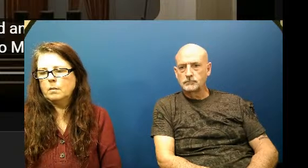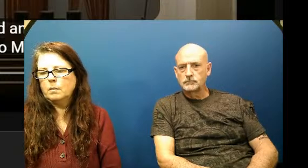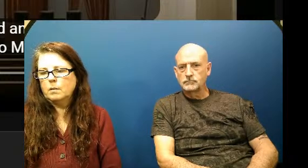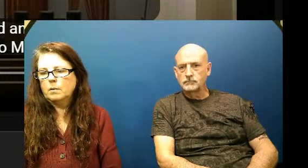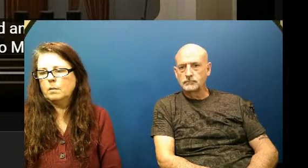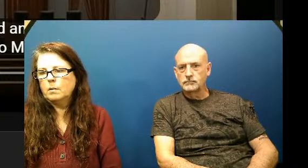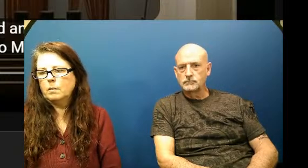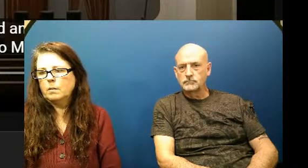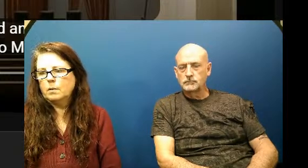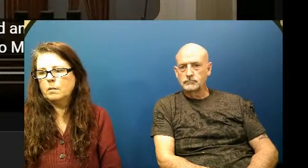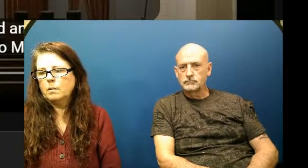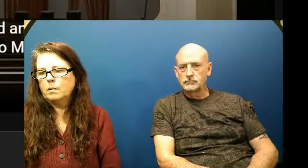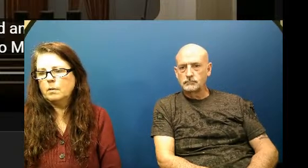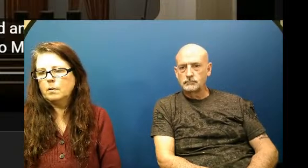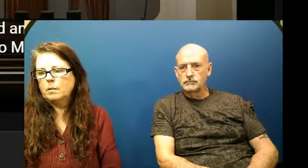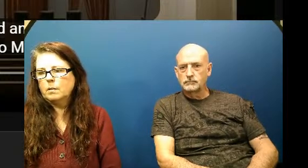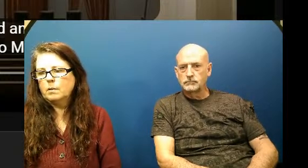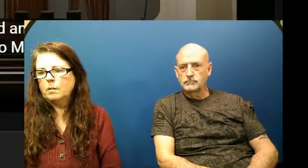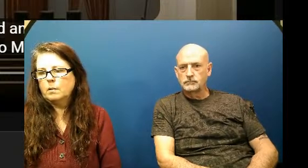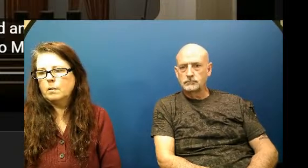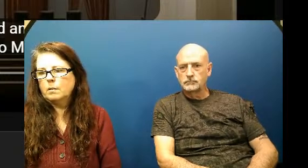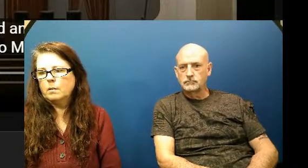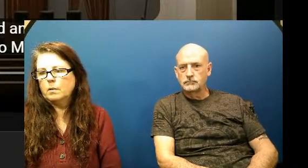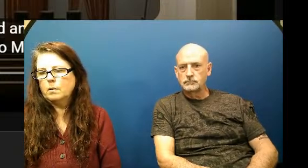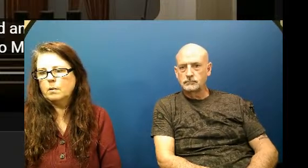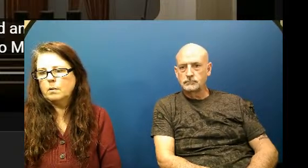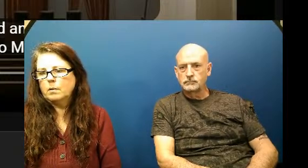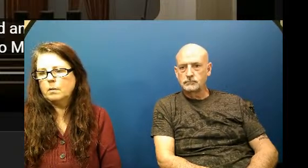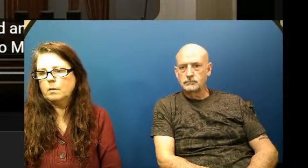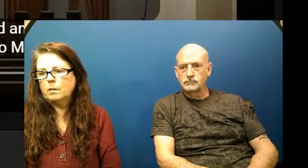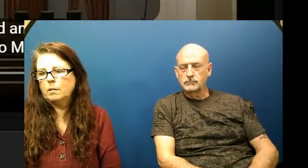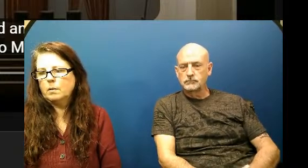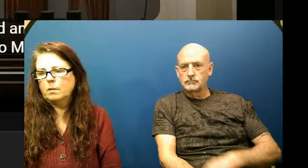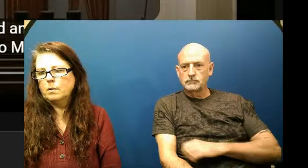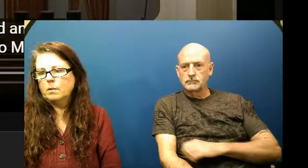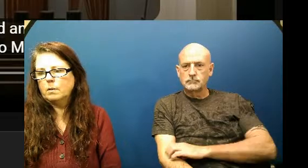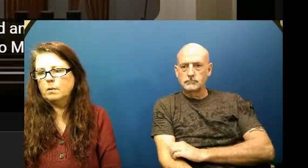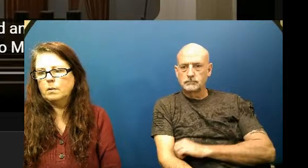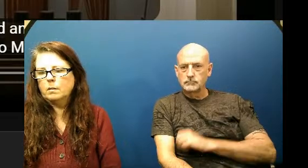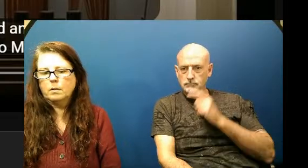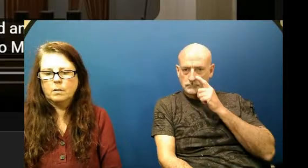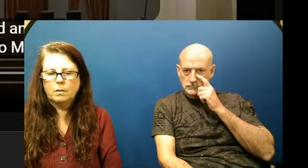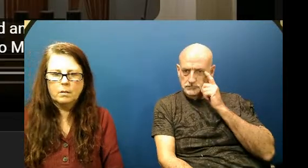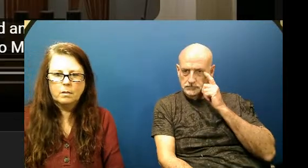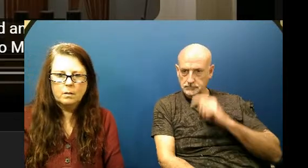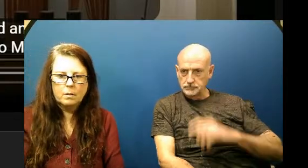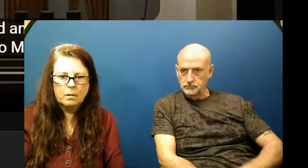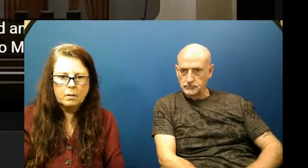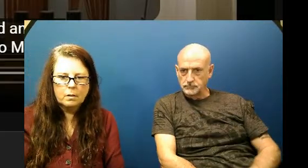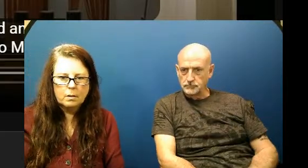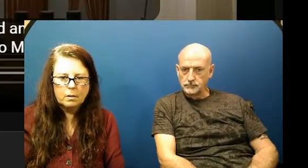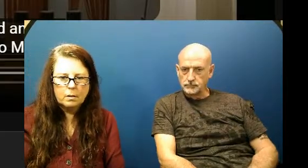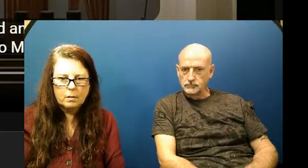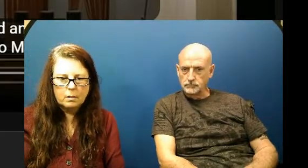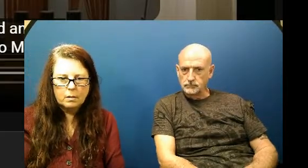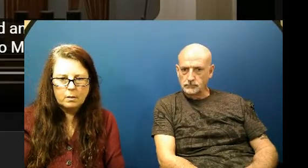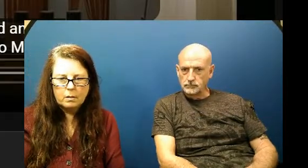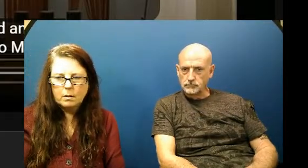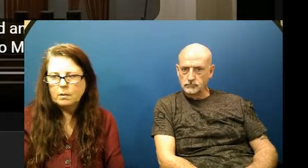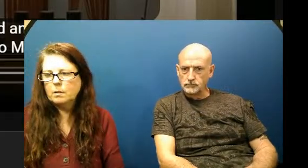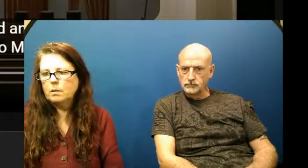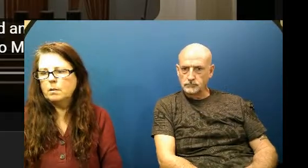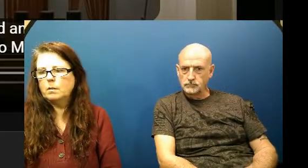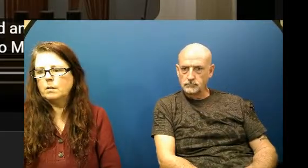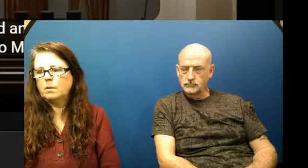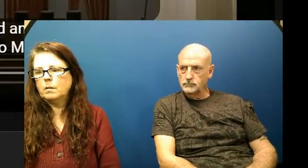are we supposed to ignore the fact that the ultimate parent is in fact subject to doing intelligence work for the Chinese government? Well, Your